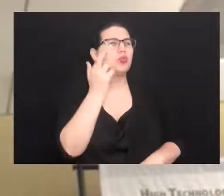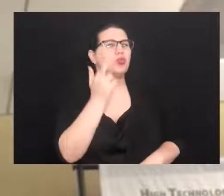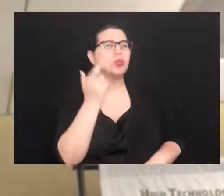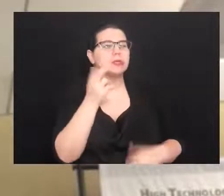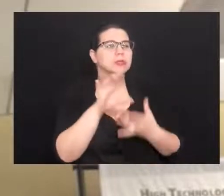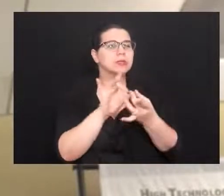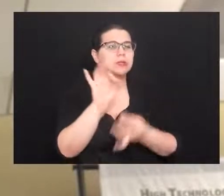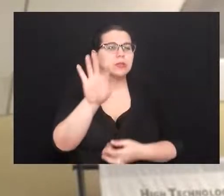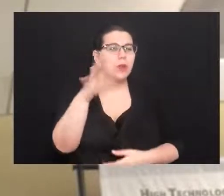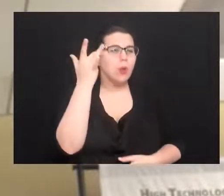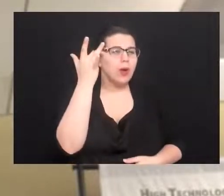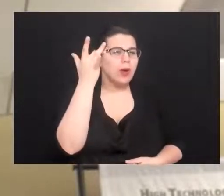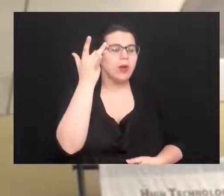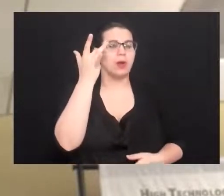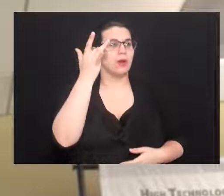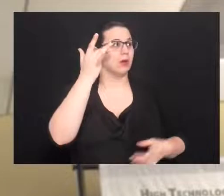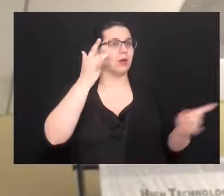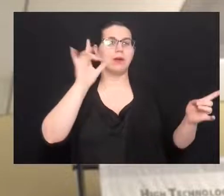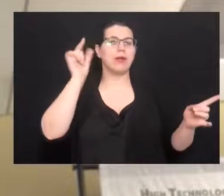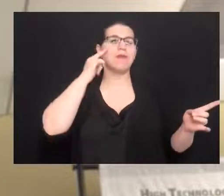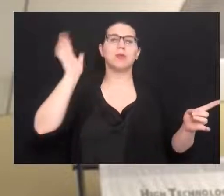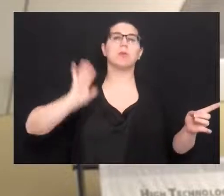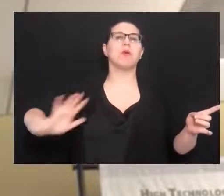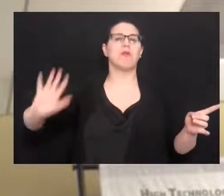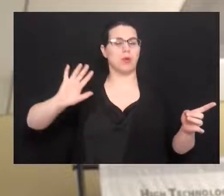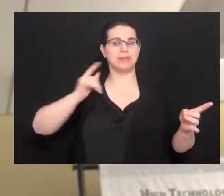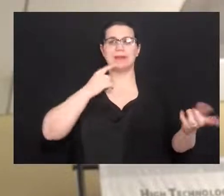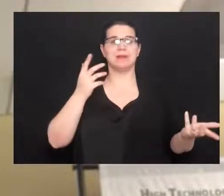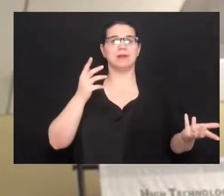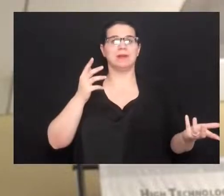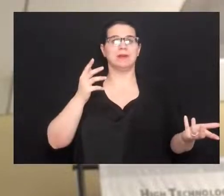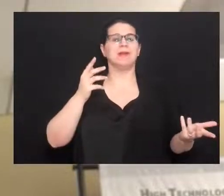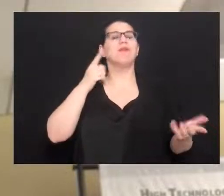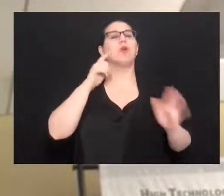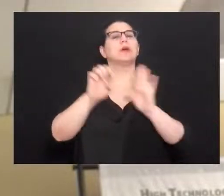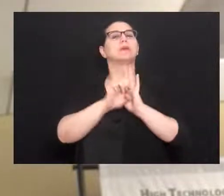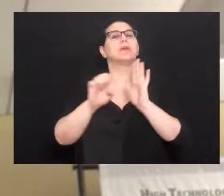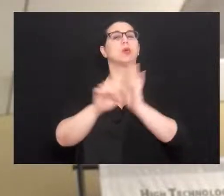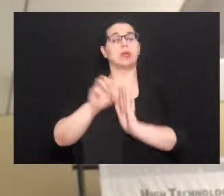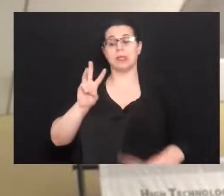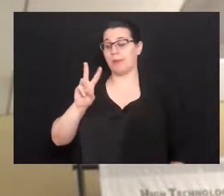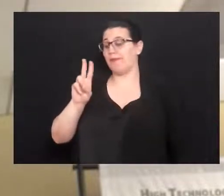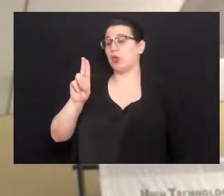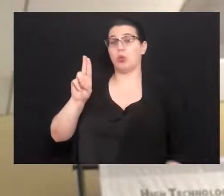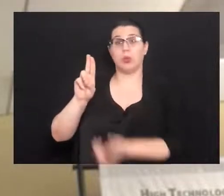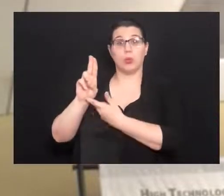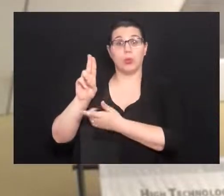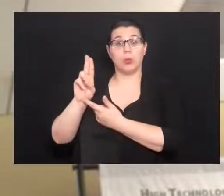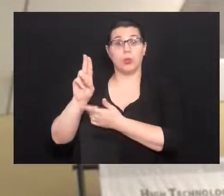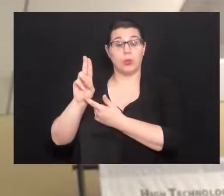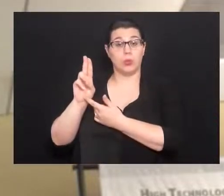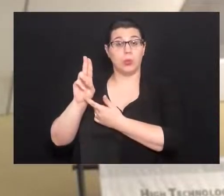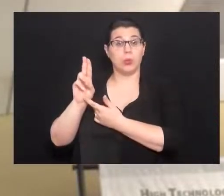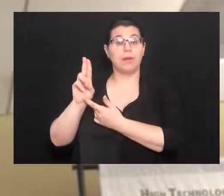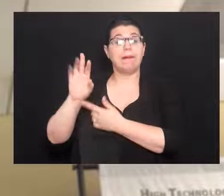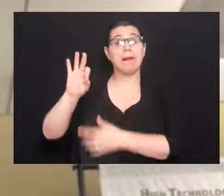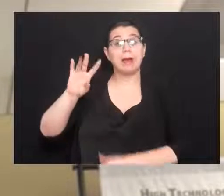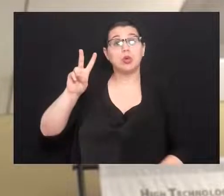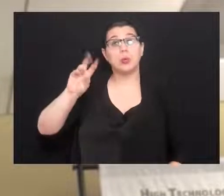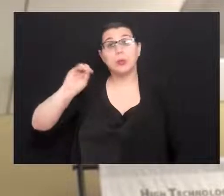as governors used in the past, the example at West Virginia University, 92% of the faculty and